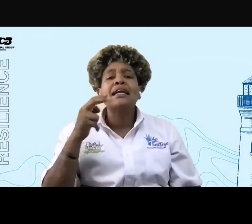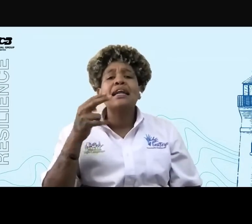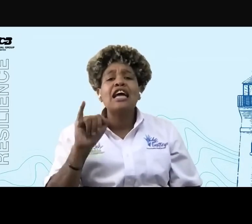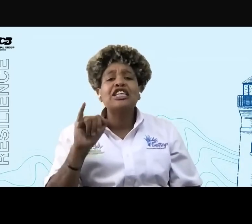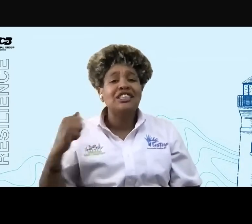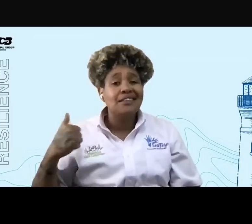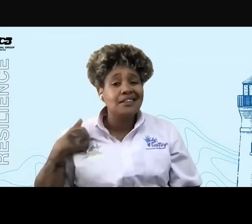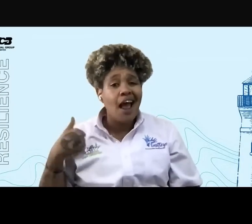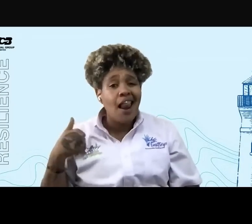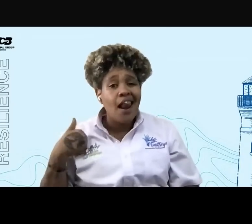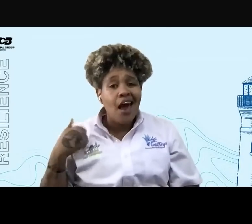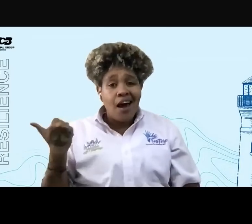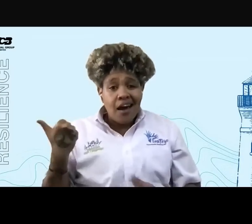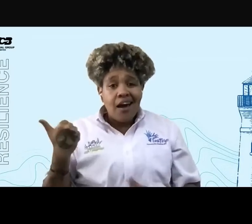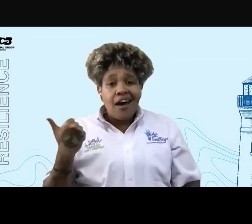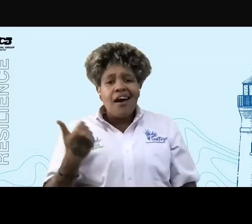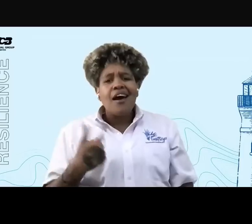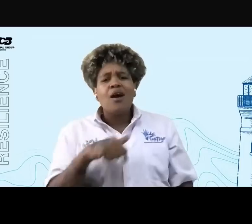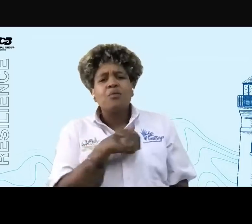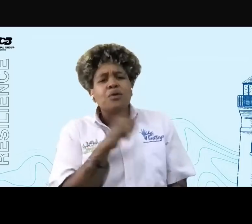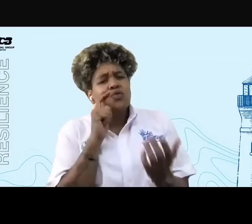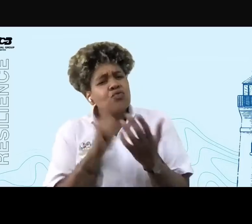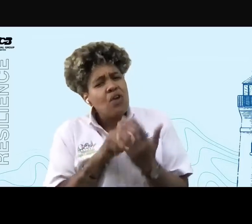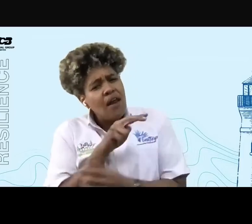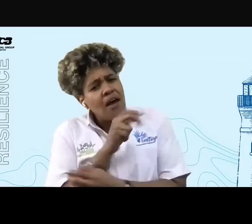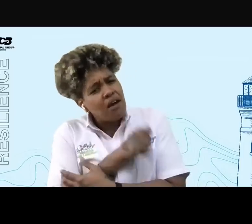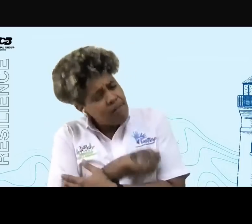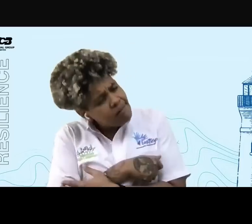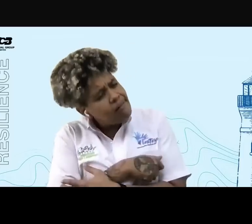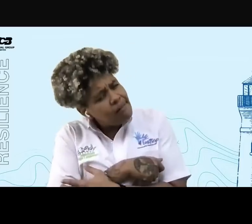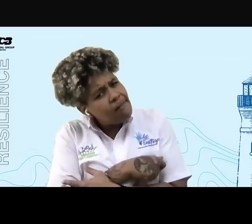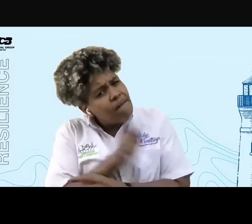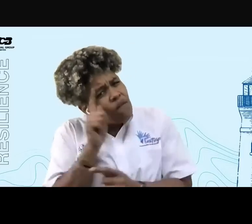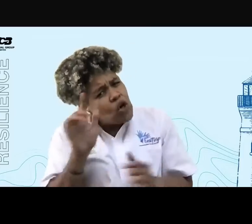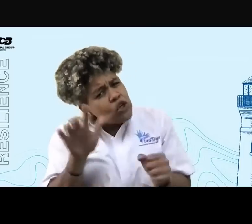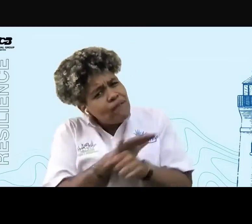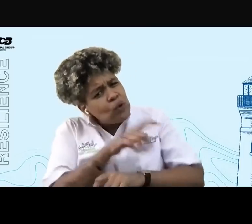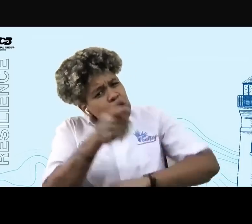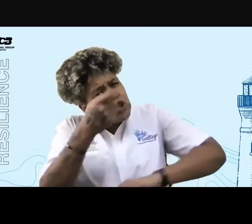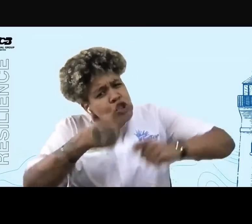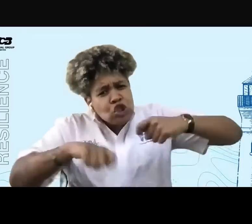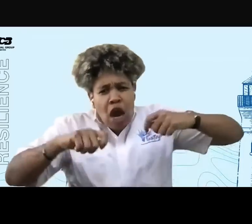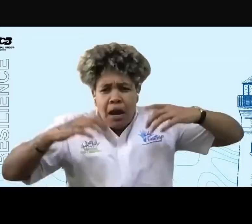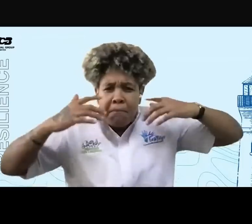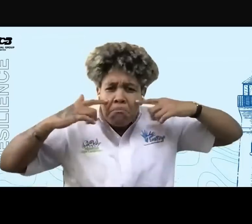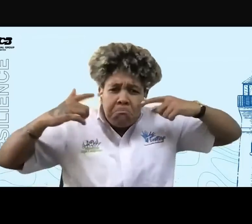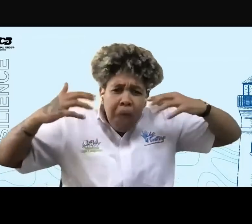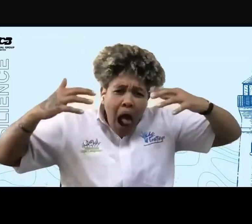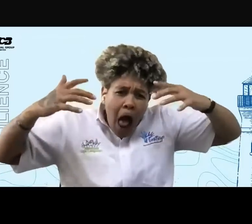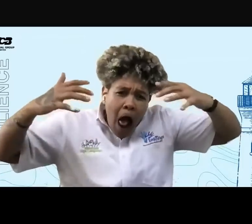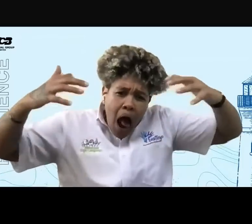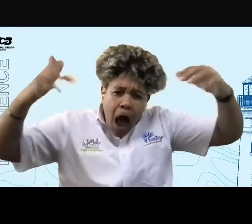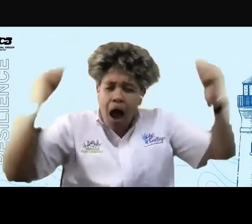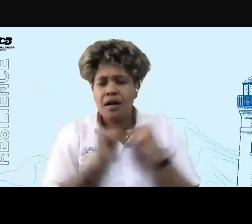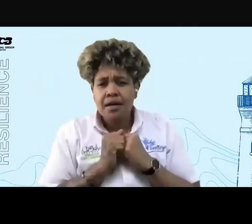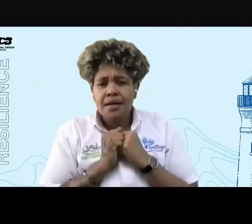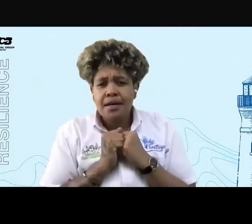Canada. You see, we recognize that for a turnaround to be successful,